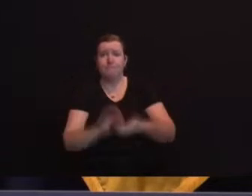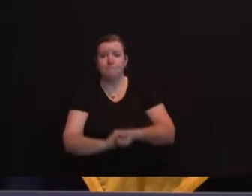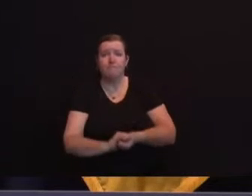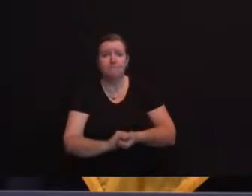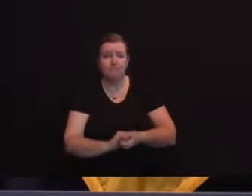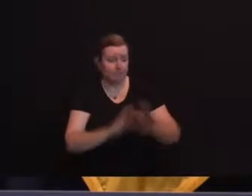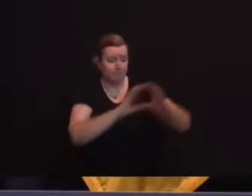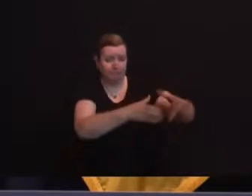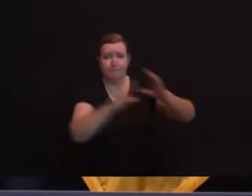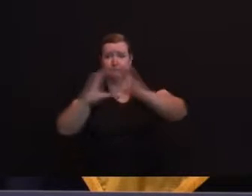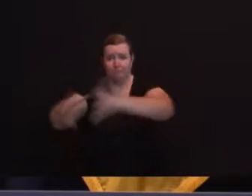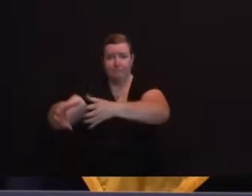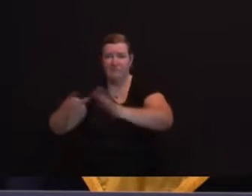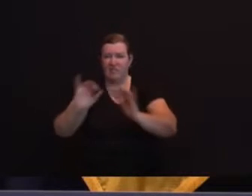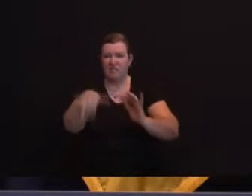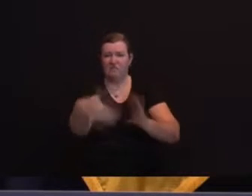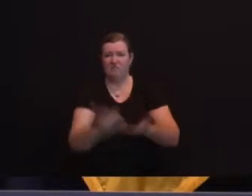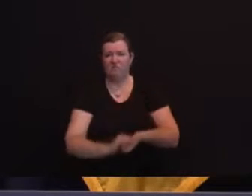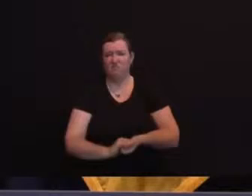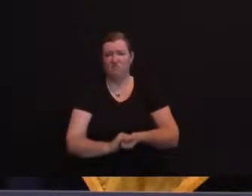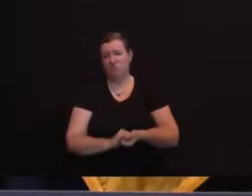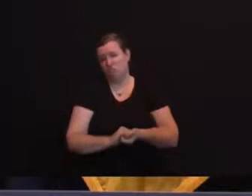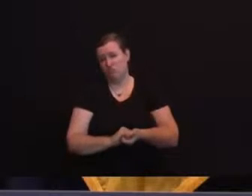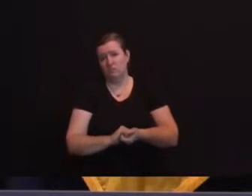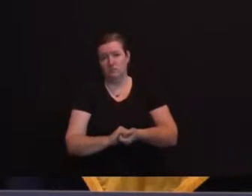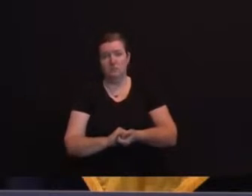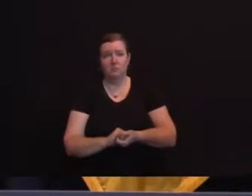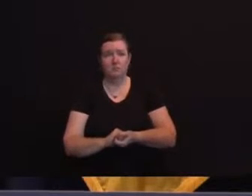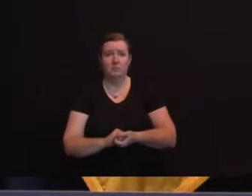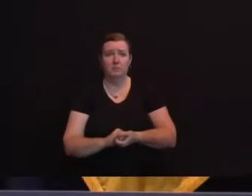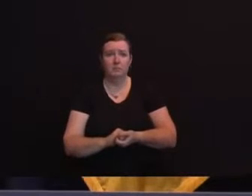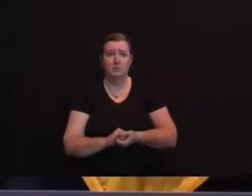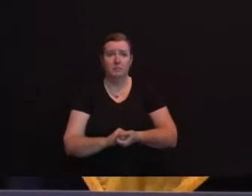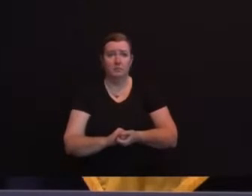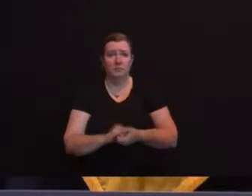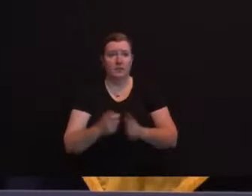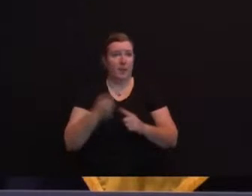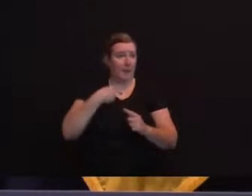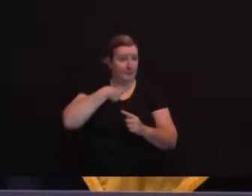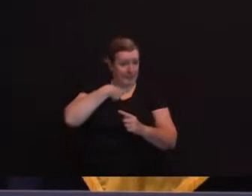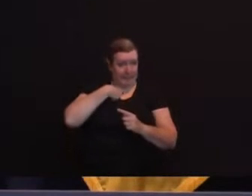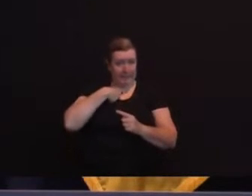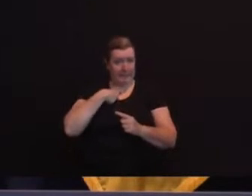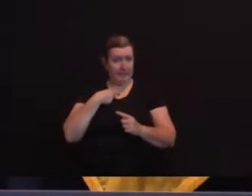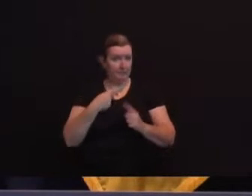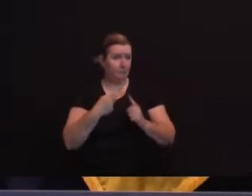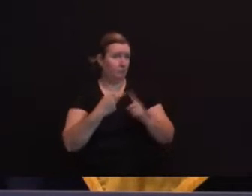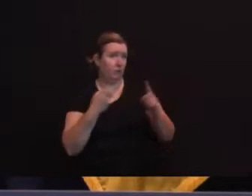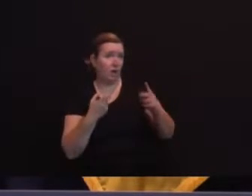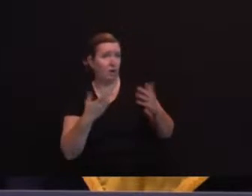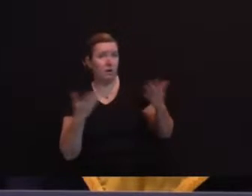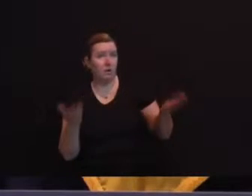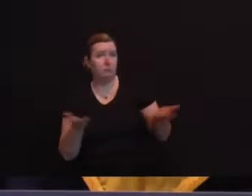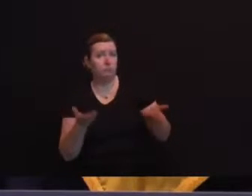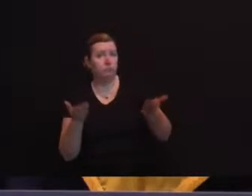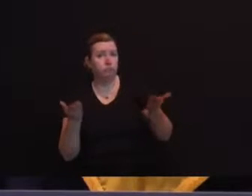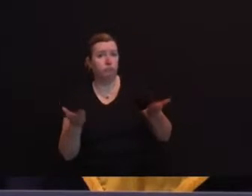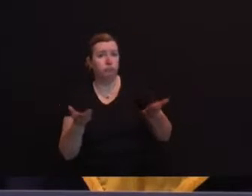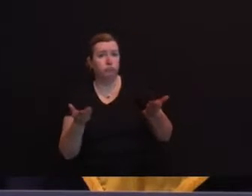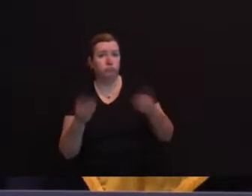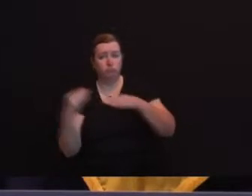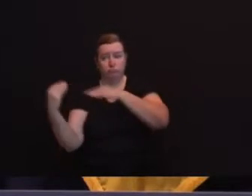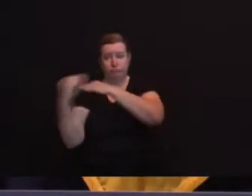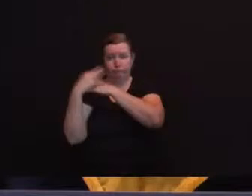And every single edict, whether it was from me or, more importantly, the series of guidance